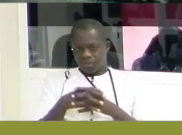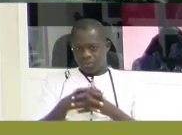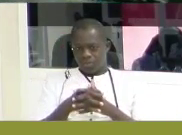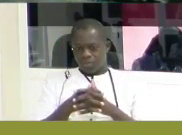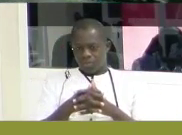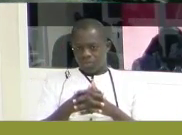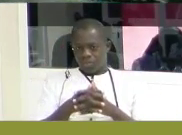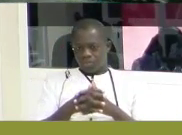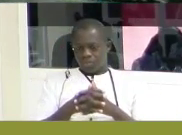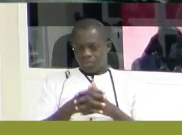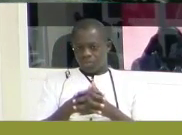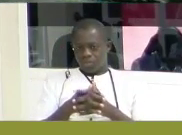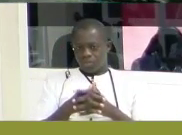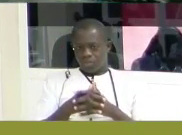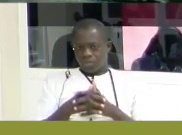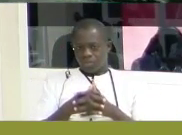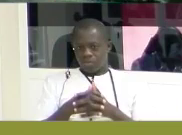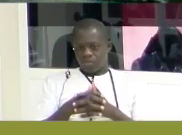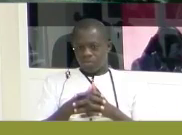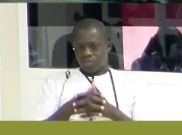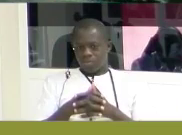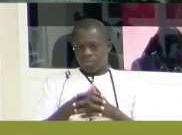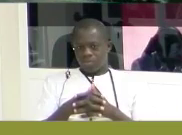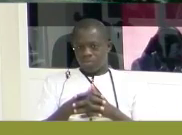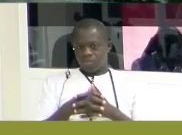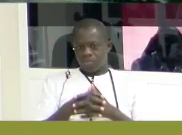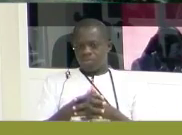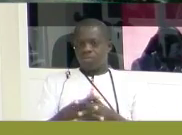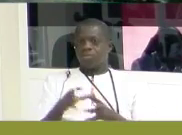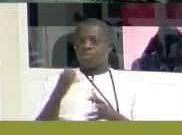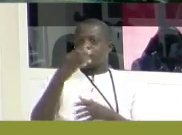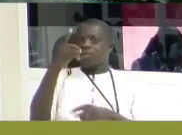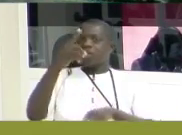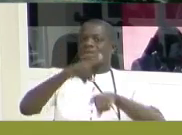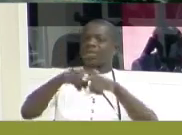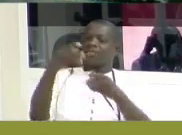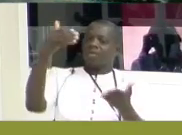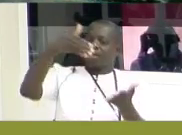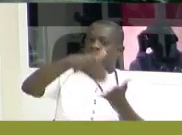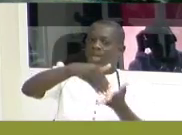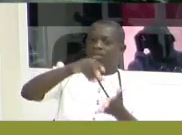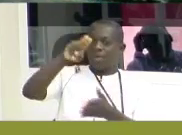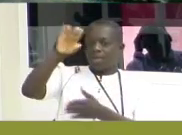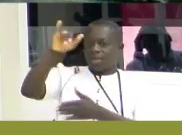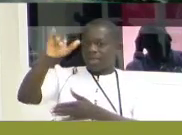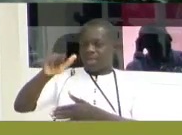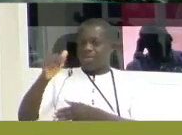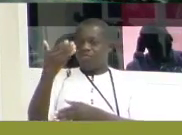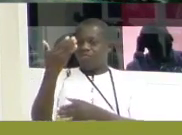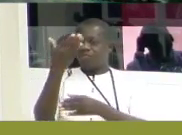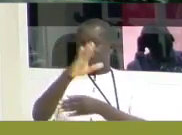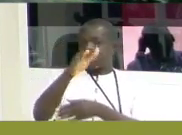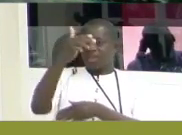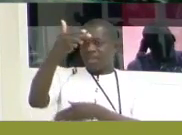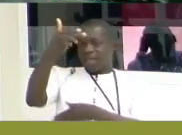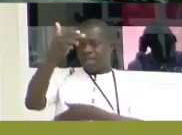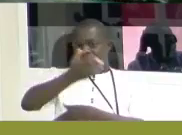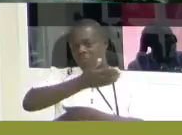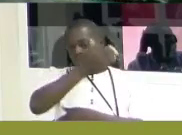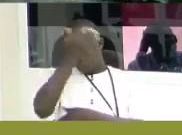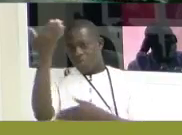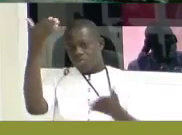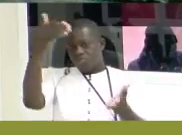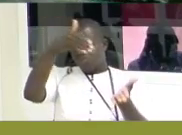from the time you came into the NIA, which was the whole day, from 9 a.m. to 6 p.m., you were not told the reason why you were arrested